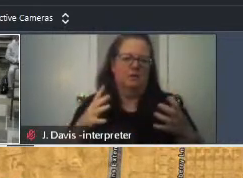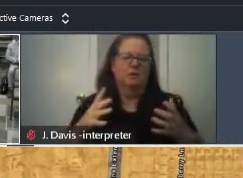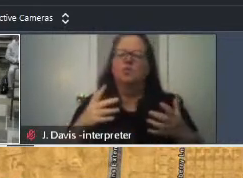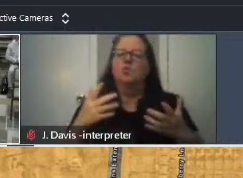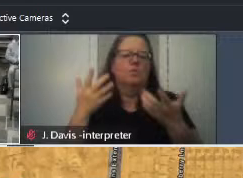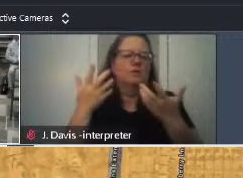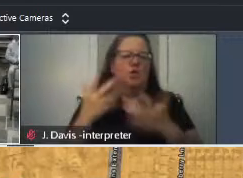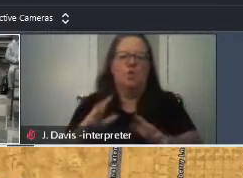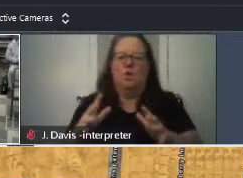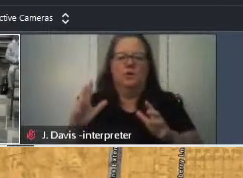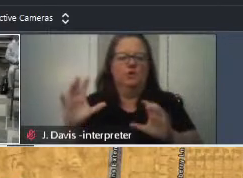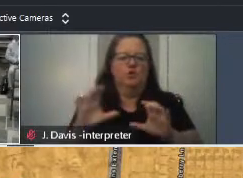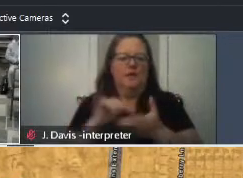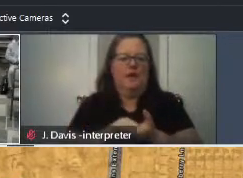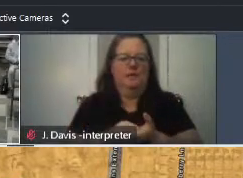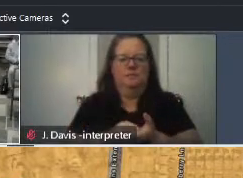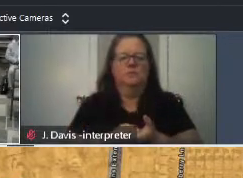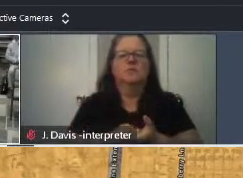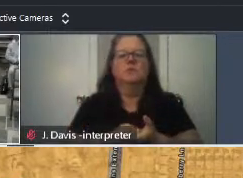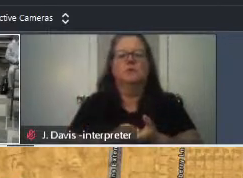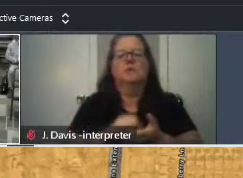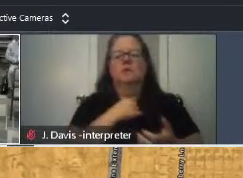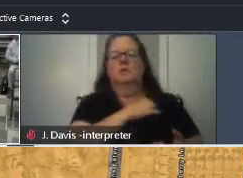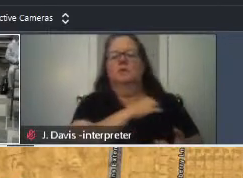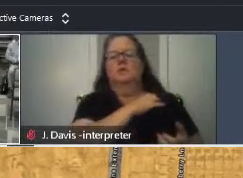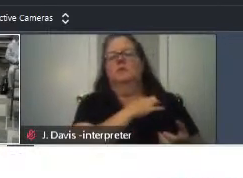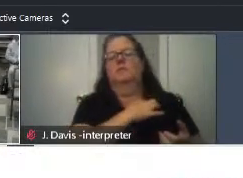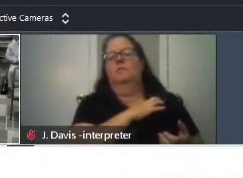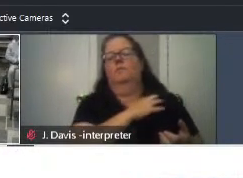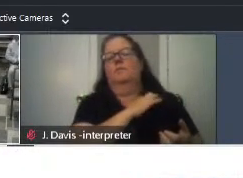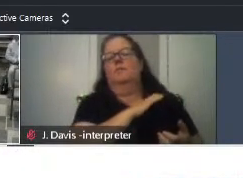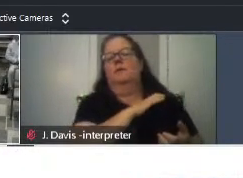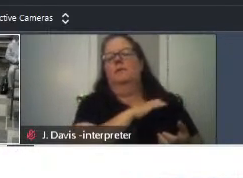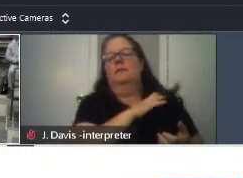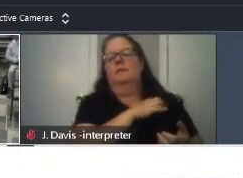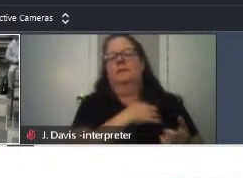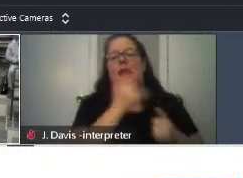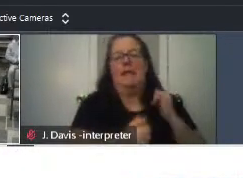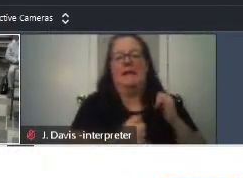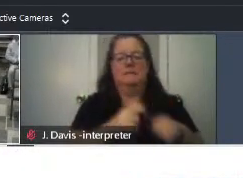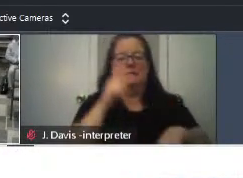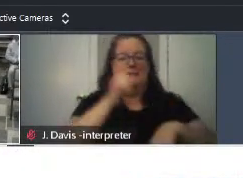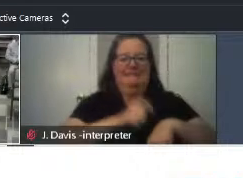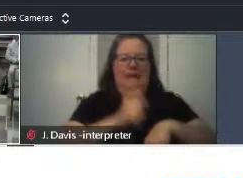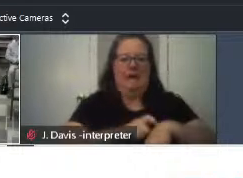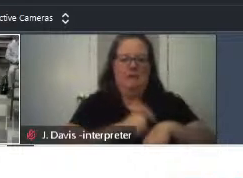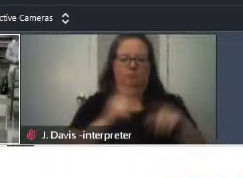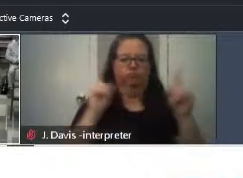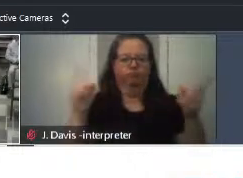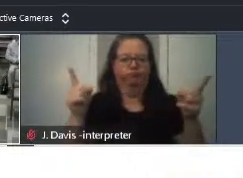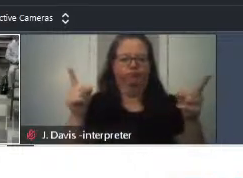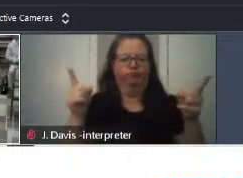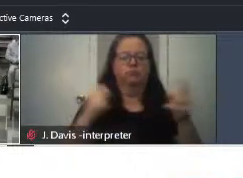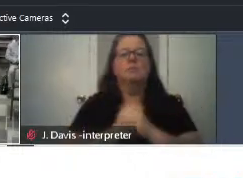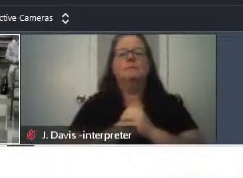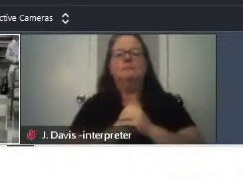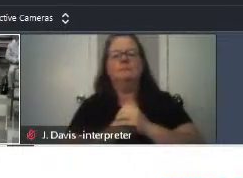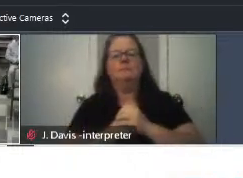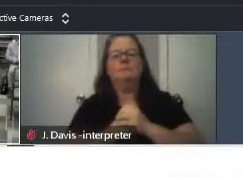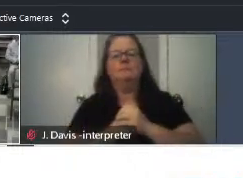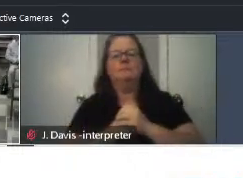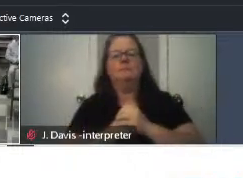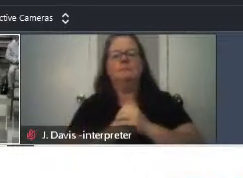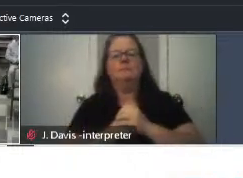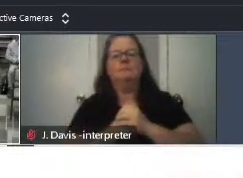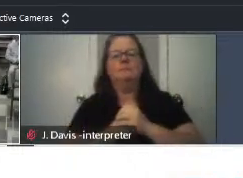like to spend a little bit more time looking at this. Finally, the last slide is just the timeline. So just as